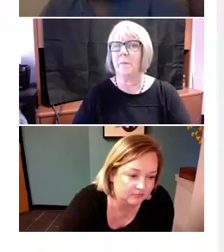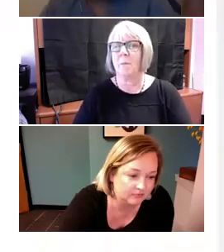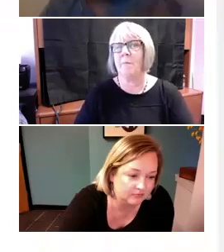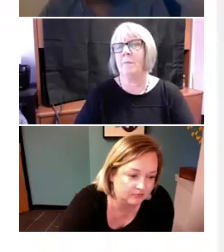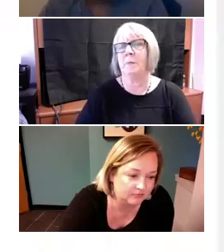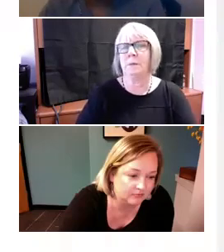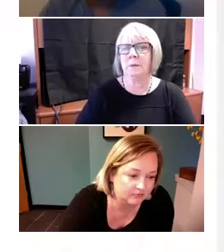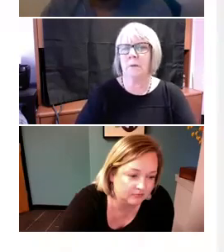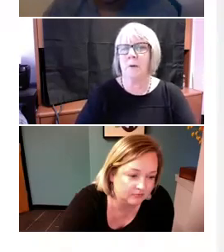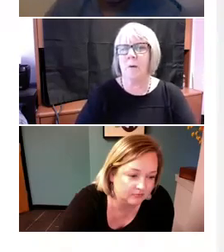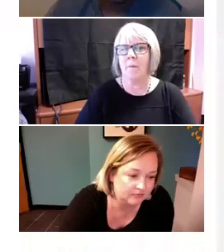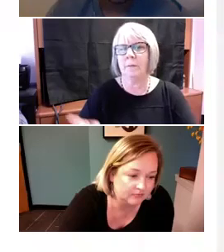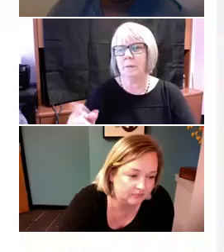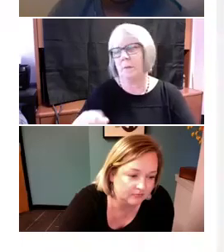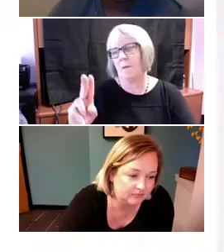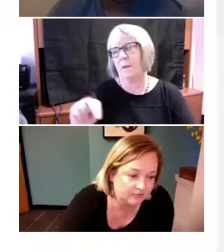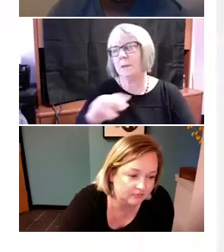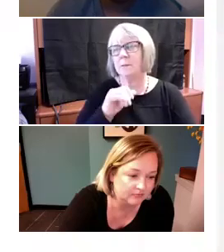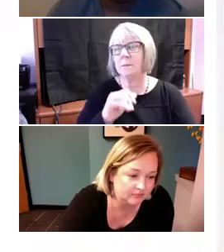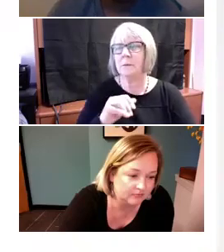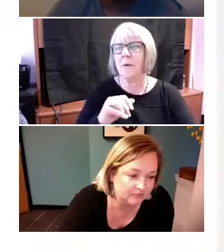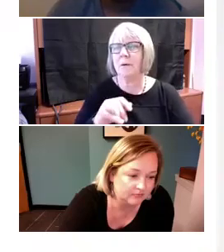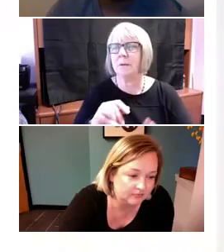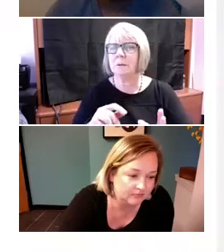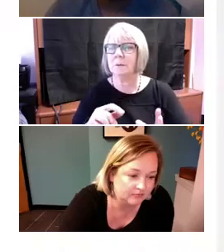You can unmute and just say without typing. That is fine as well.